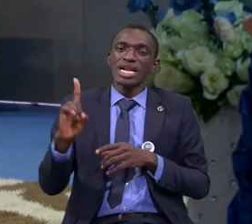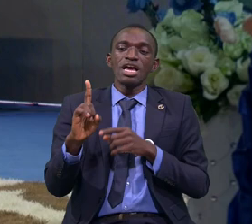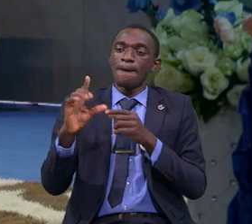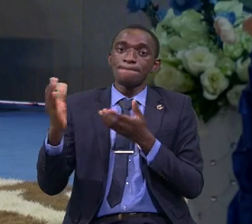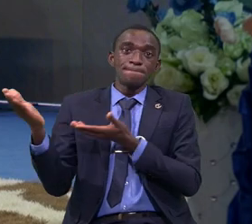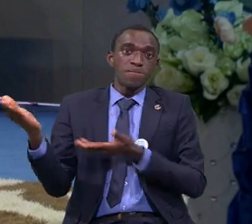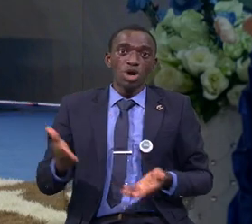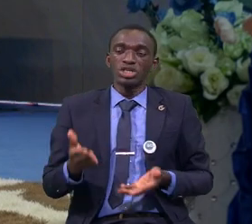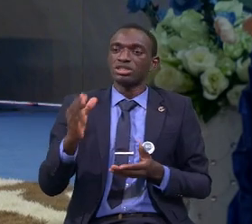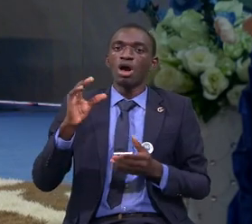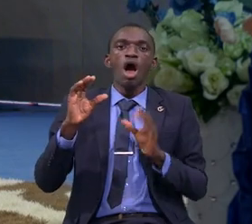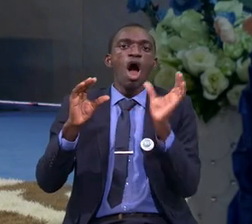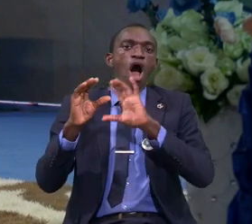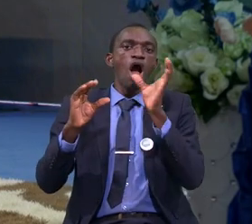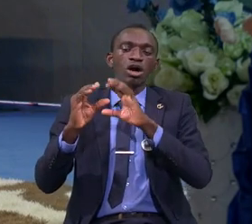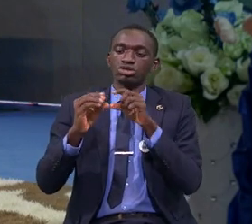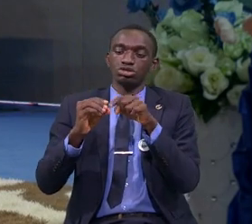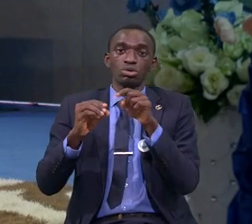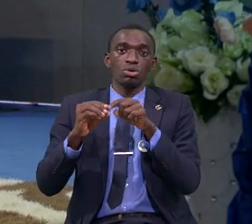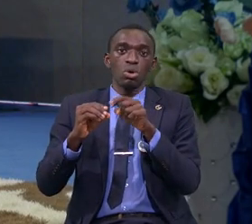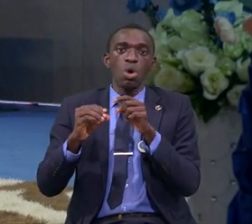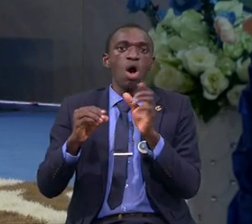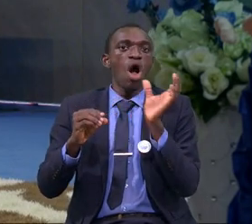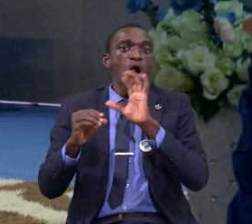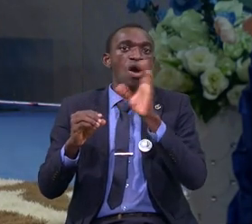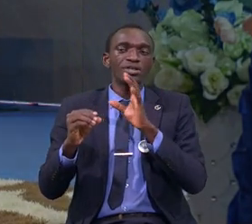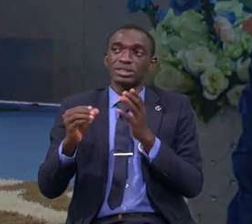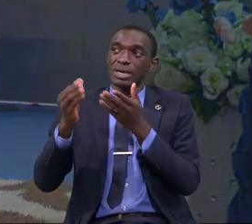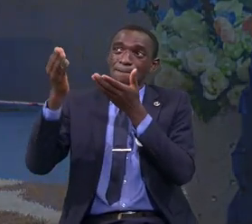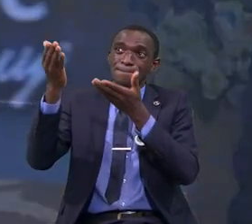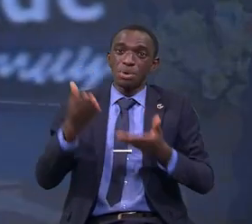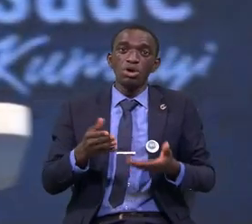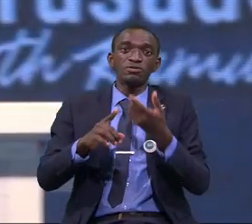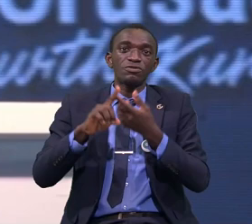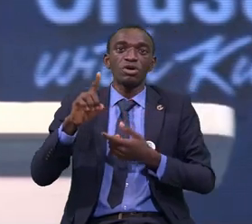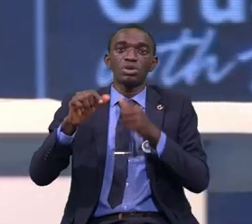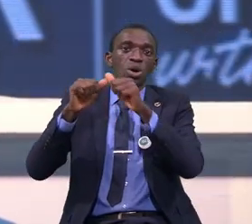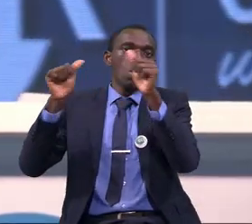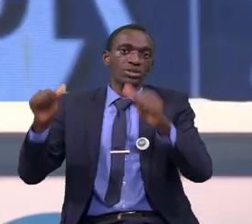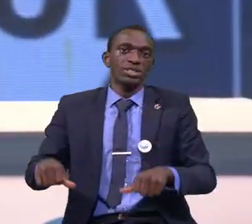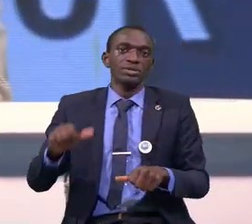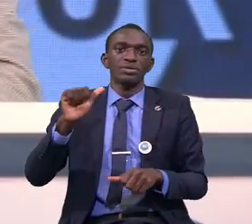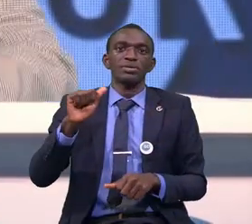had taken with the tongs from off the altar.